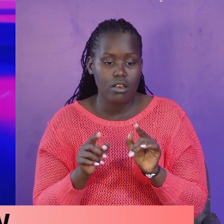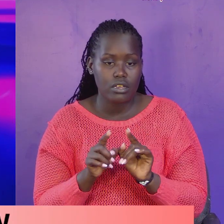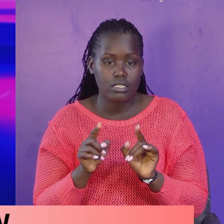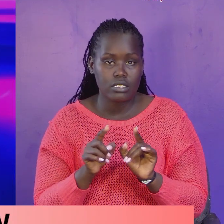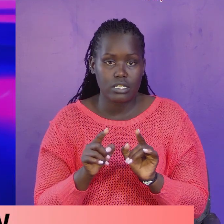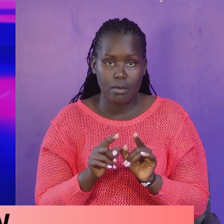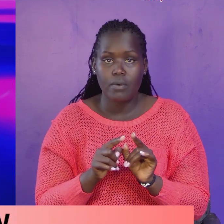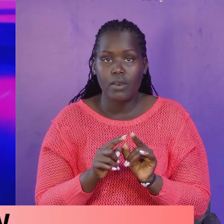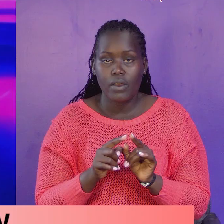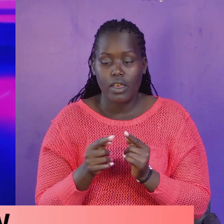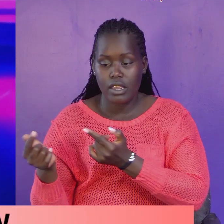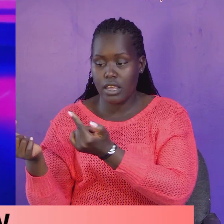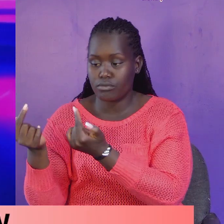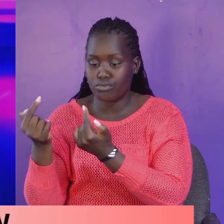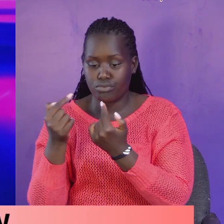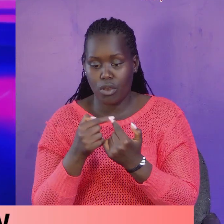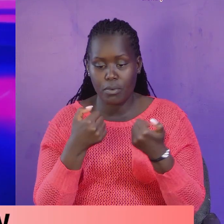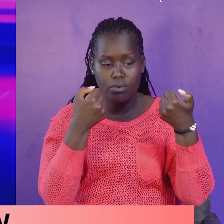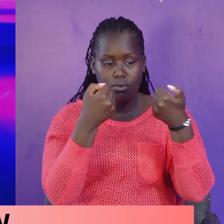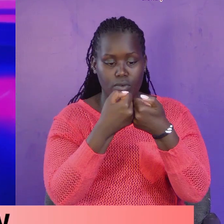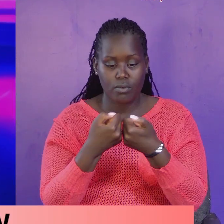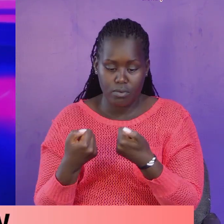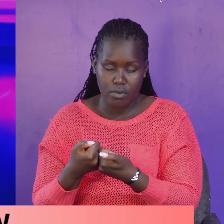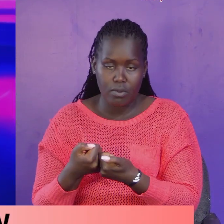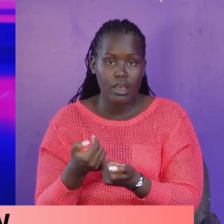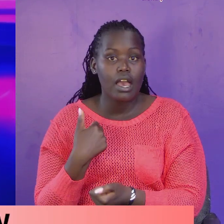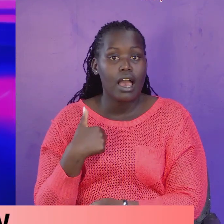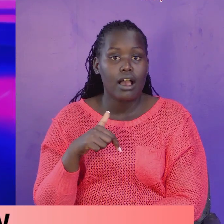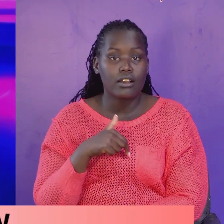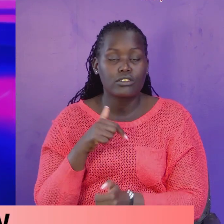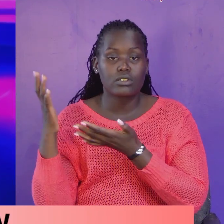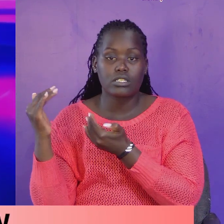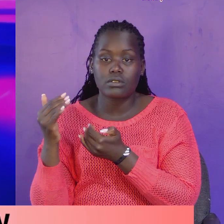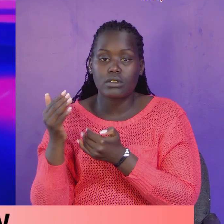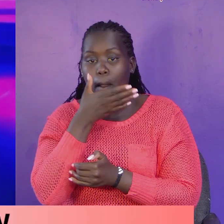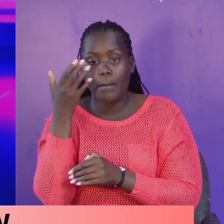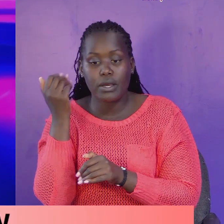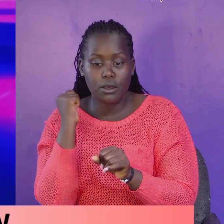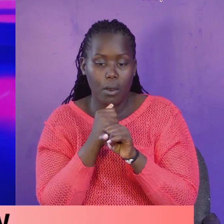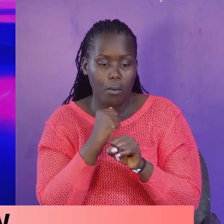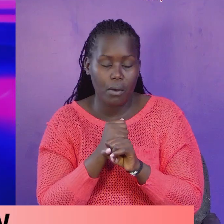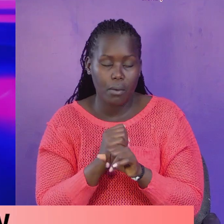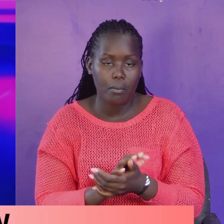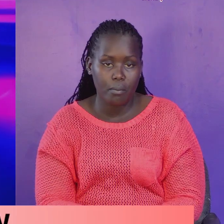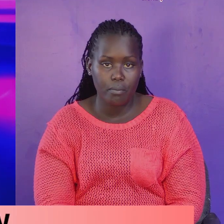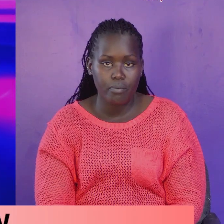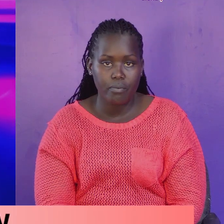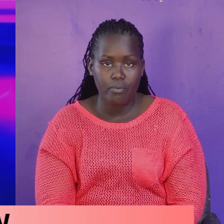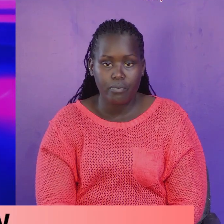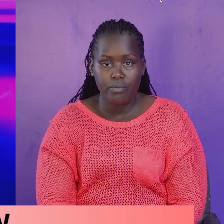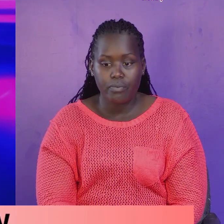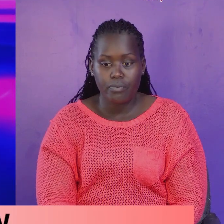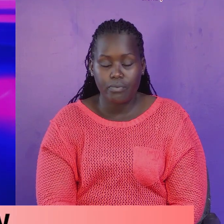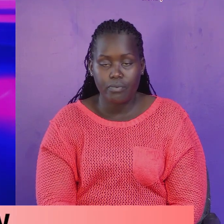upcoming competitions, we are expecting some better performances. Now, let's come to